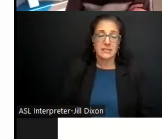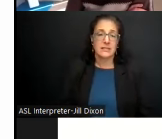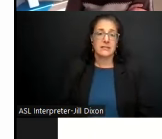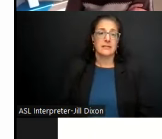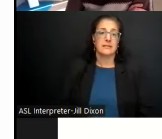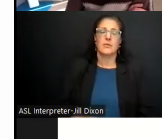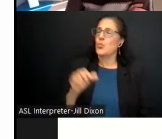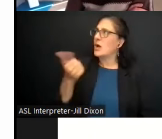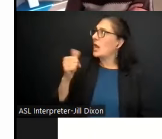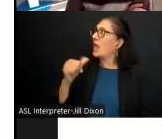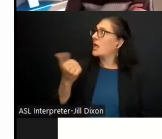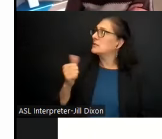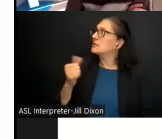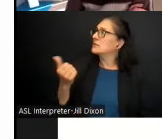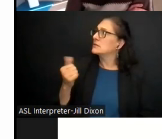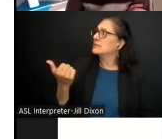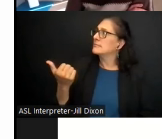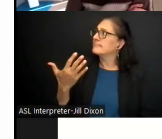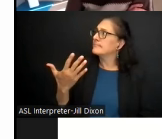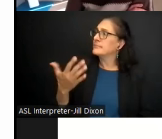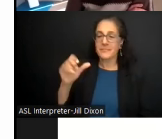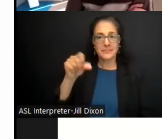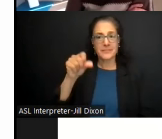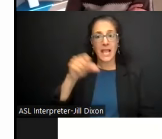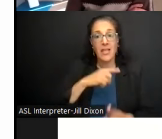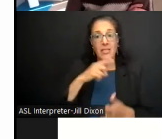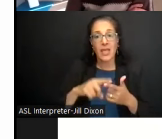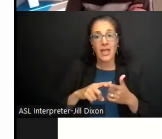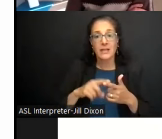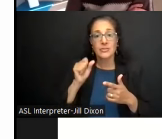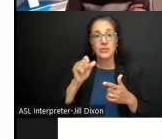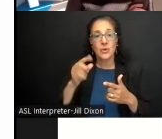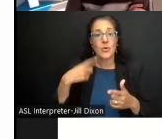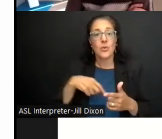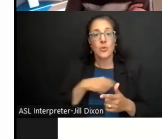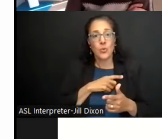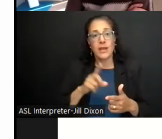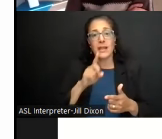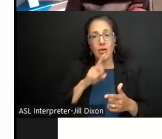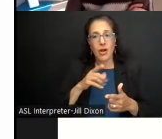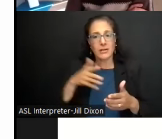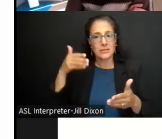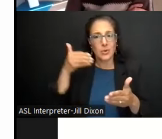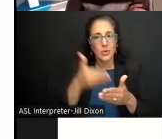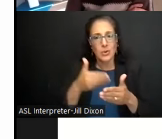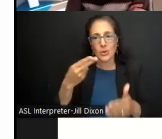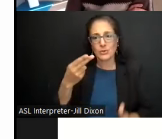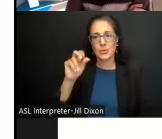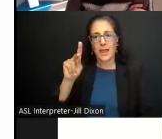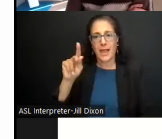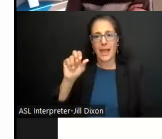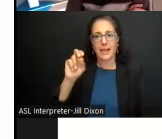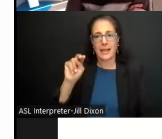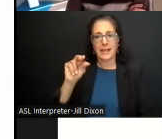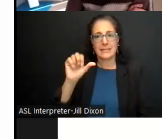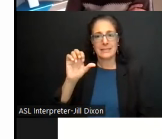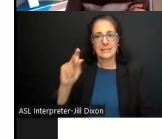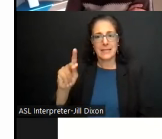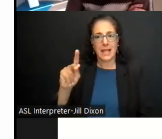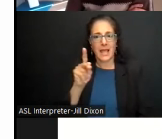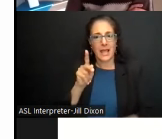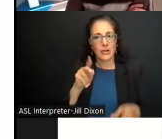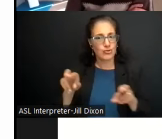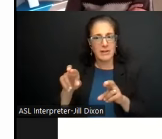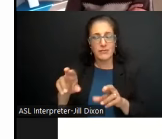What else? Yeah, and then, so we are so close to the Hackensack River. That means that